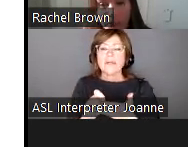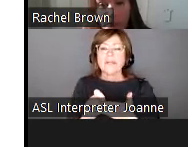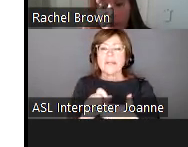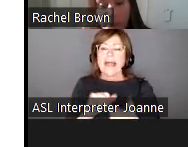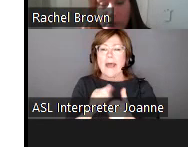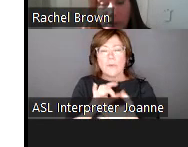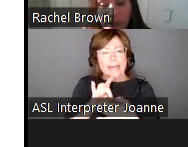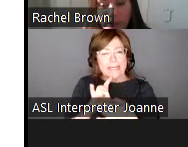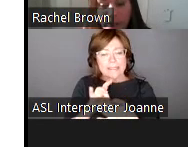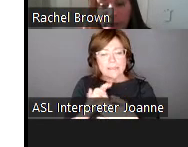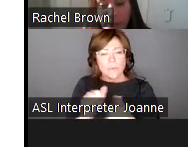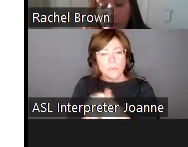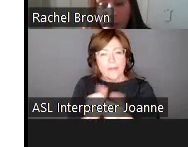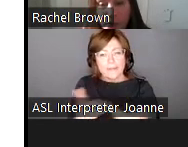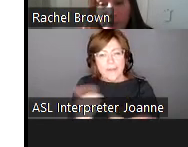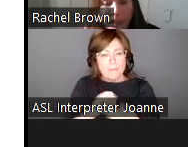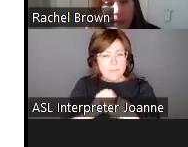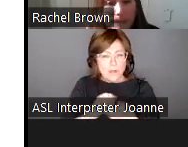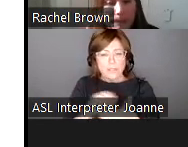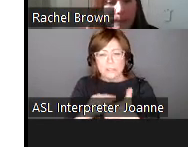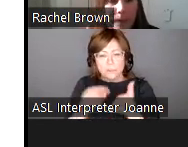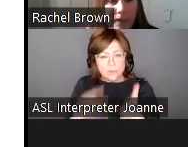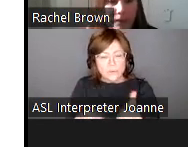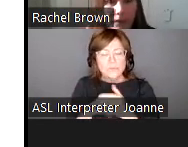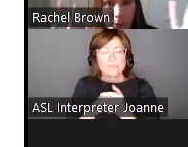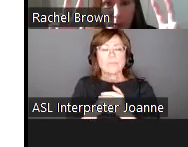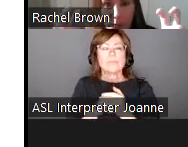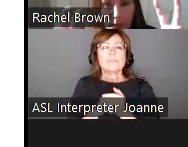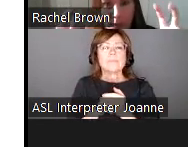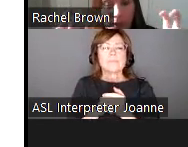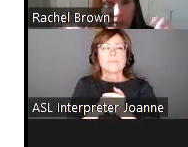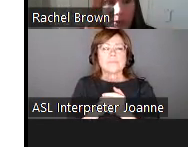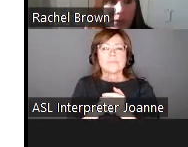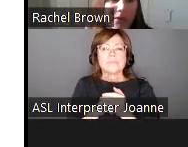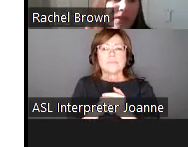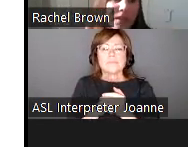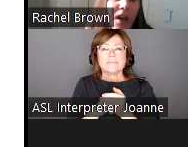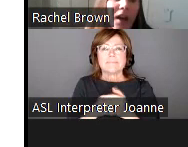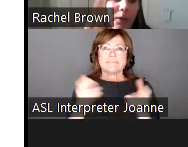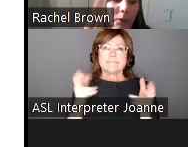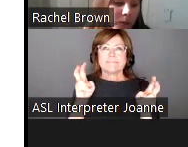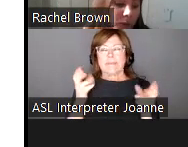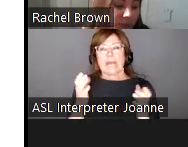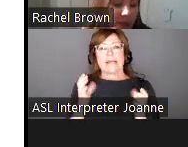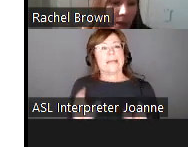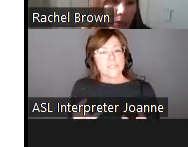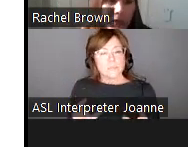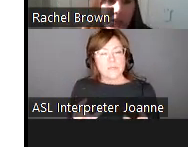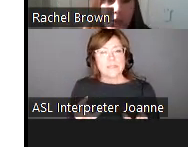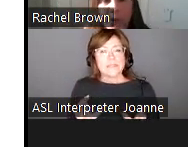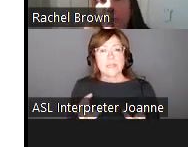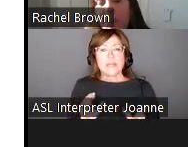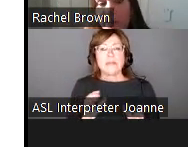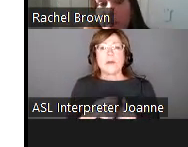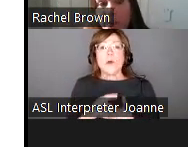our partners, and we're trying to connect with learners and quote unquote customers, what really is helpful is